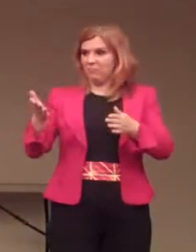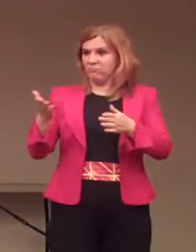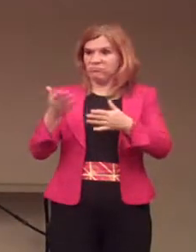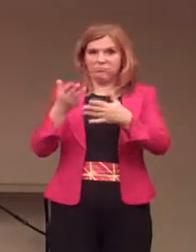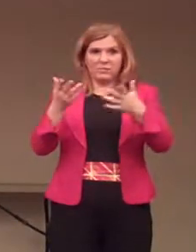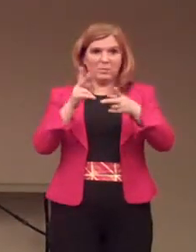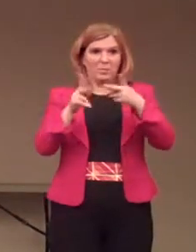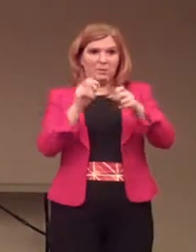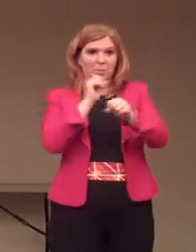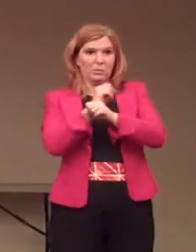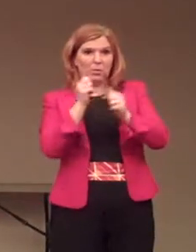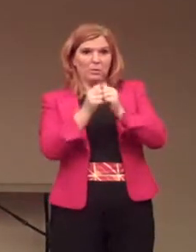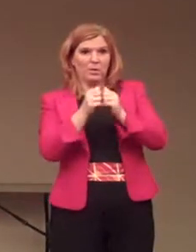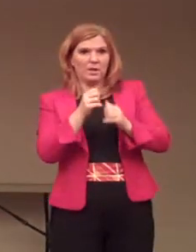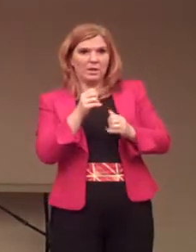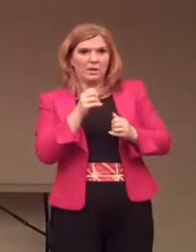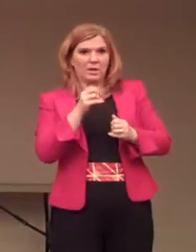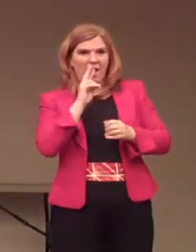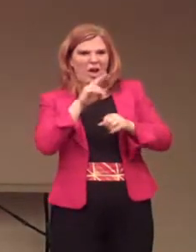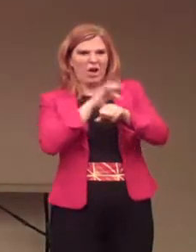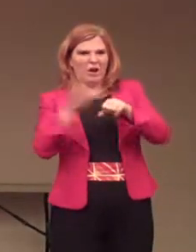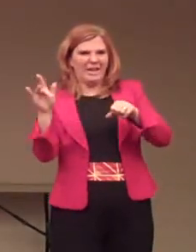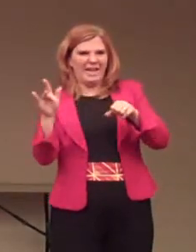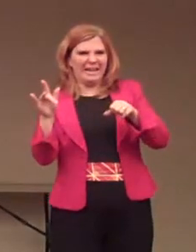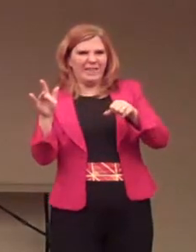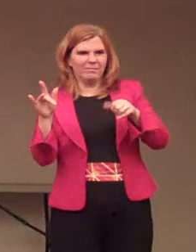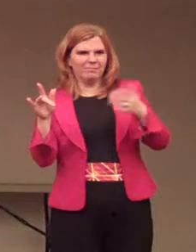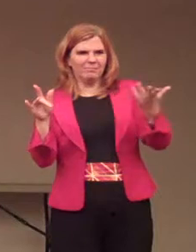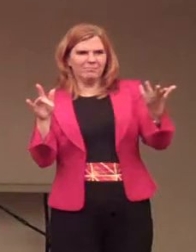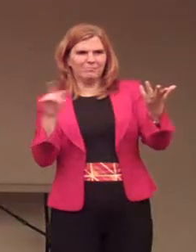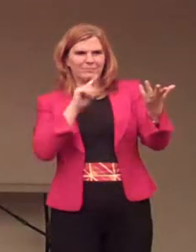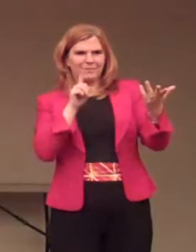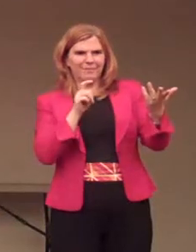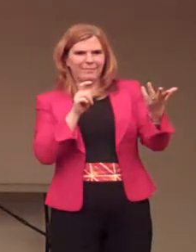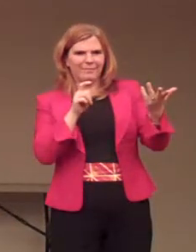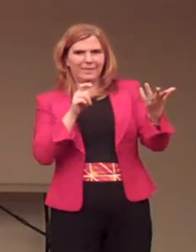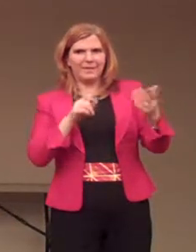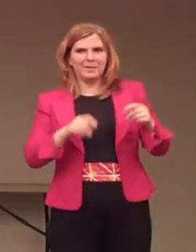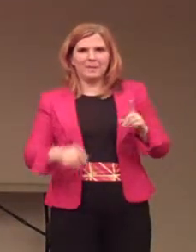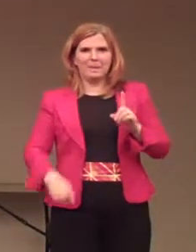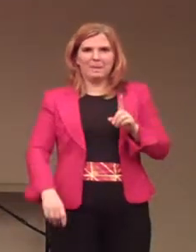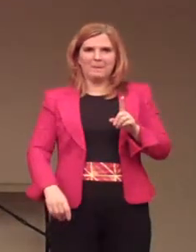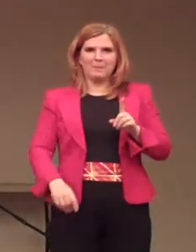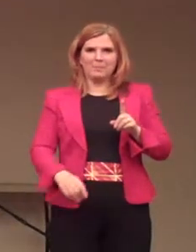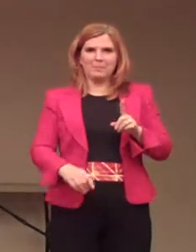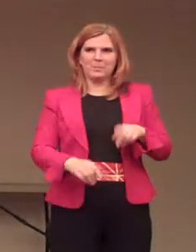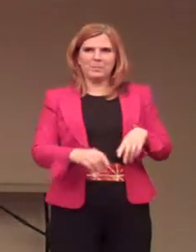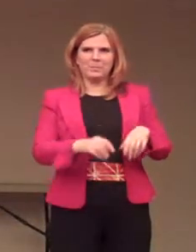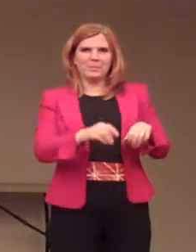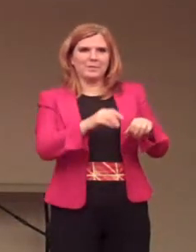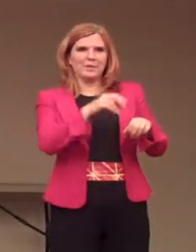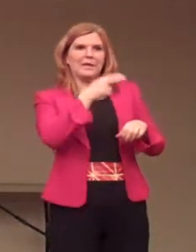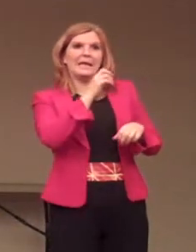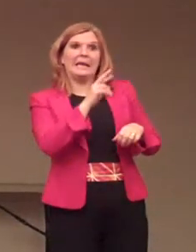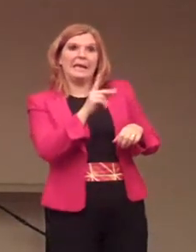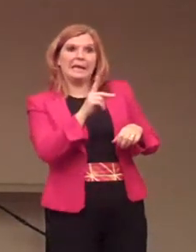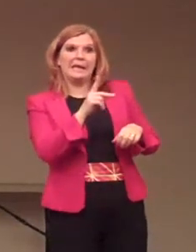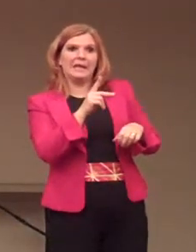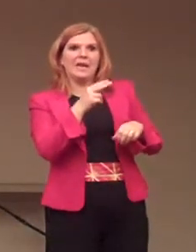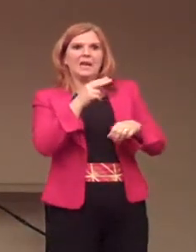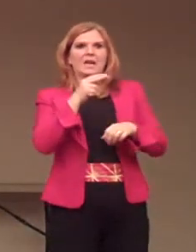your fellow workers are naked? And there's a difference between naked and naked.